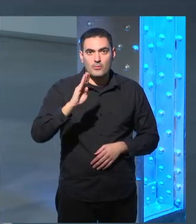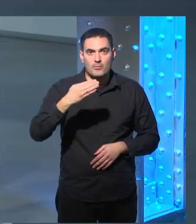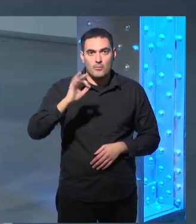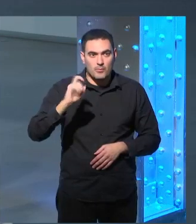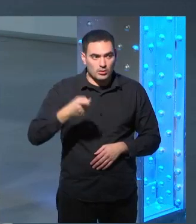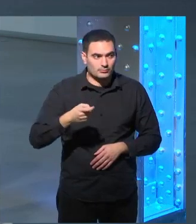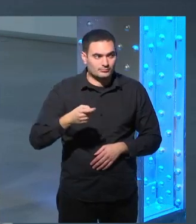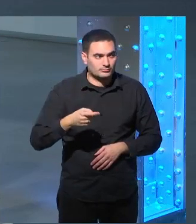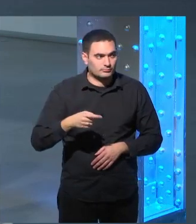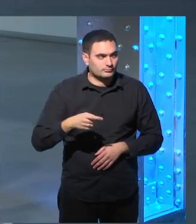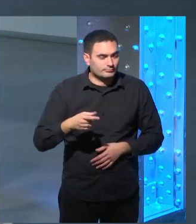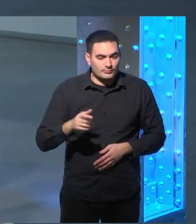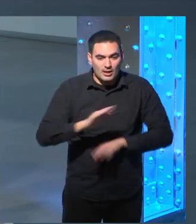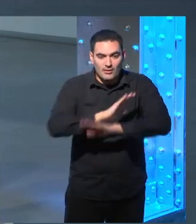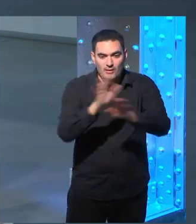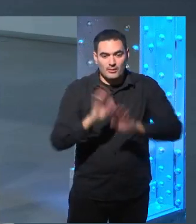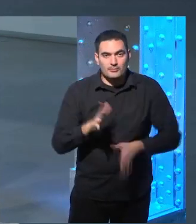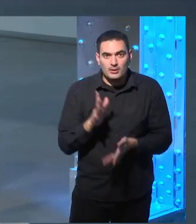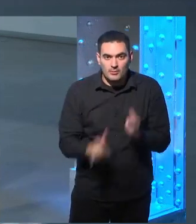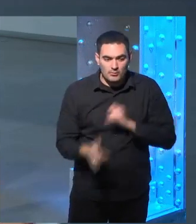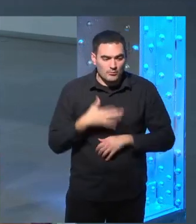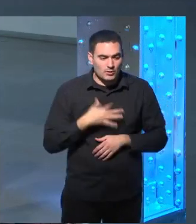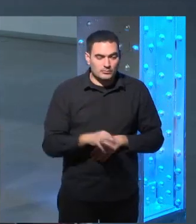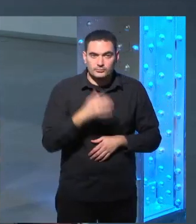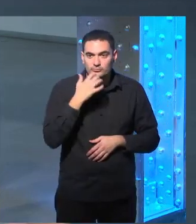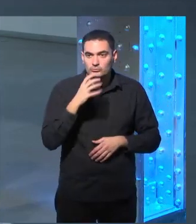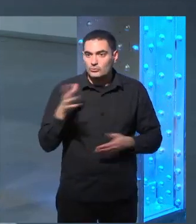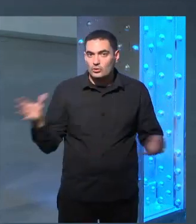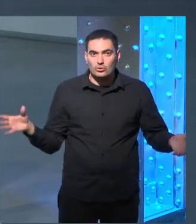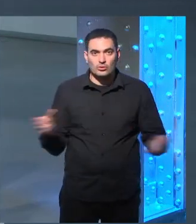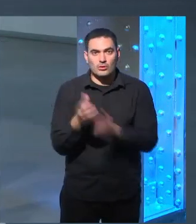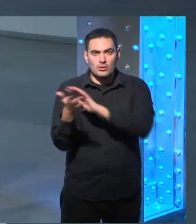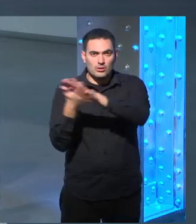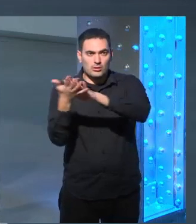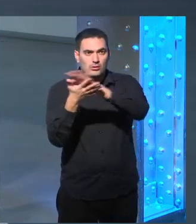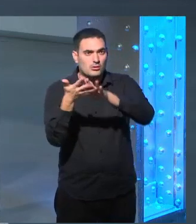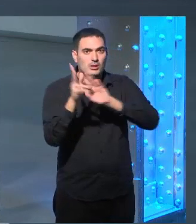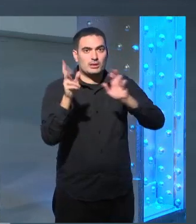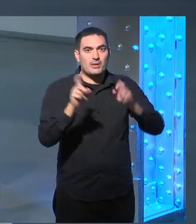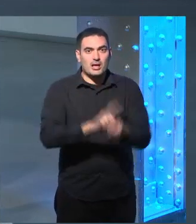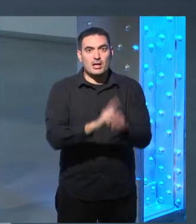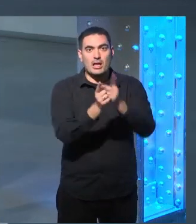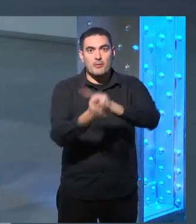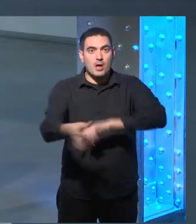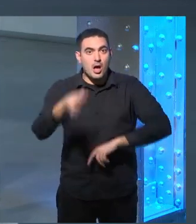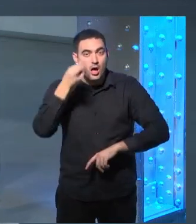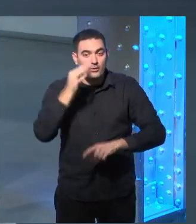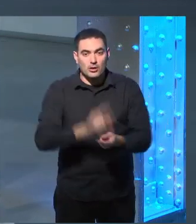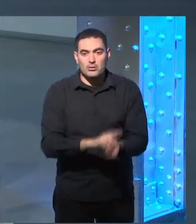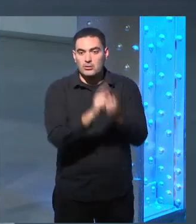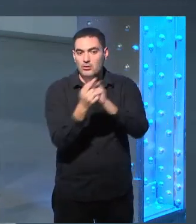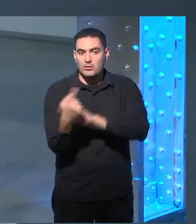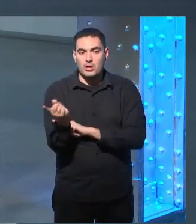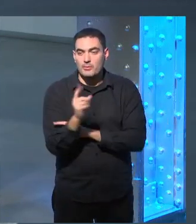of thinking out of the box. Perhaps I've gone too far, but when everyone is talking about changing and